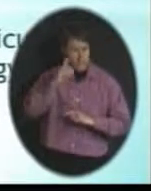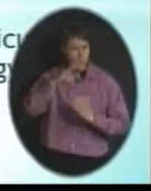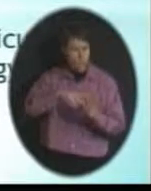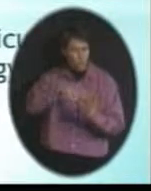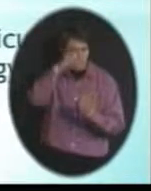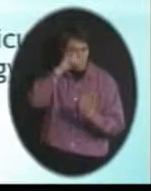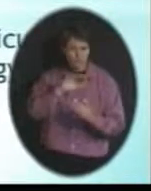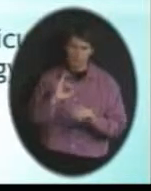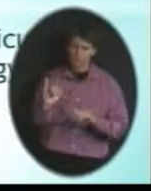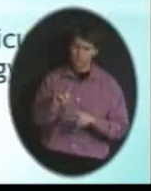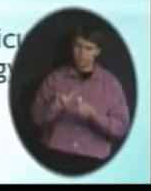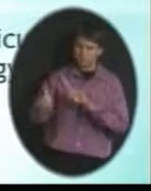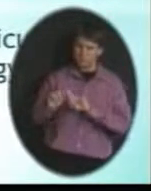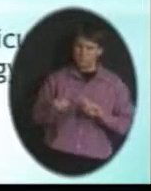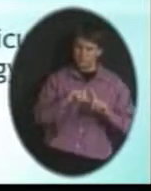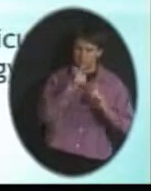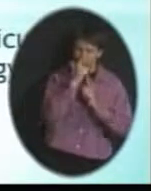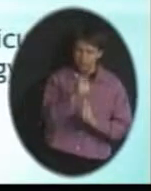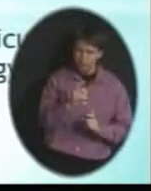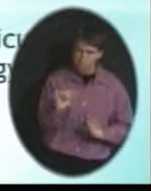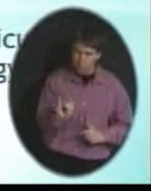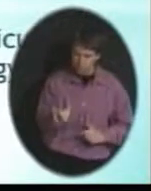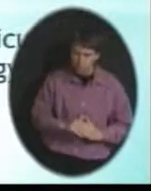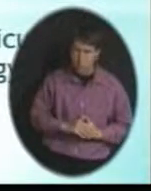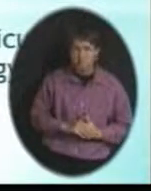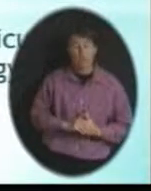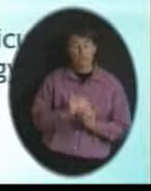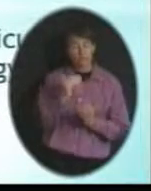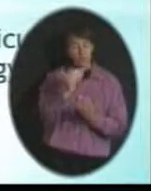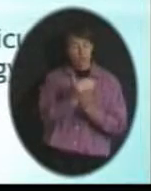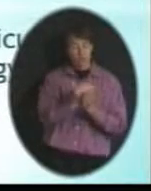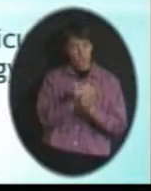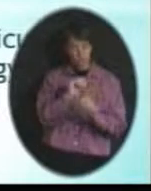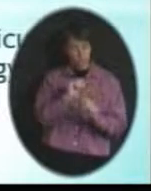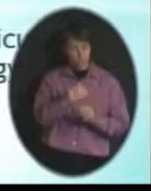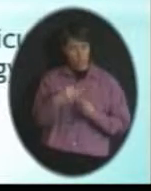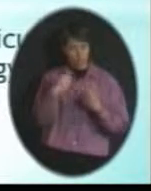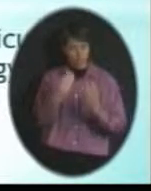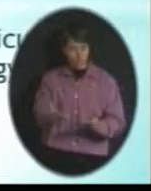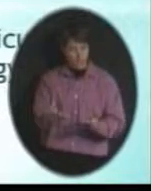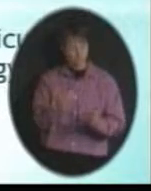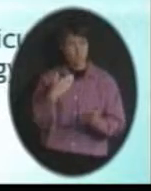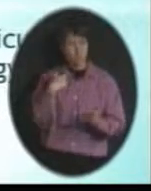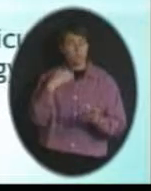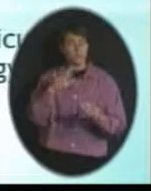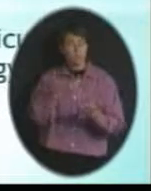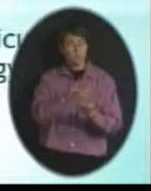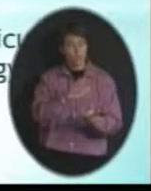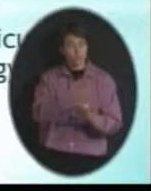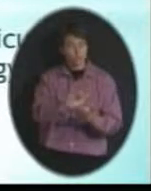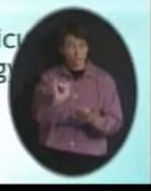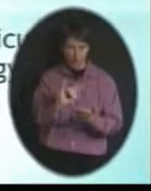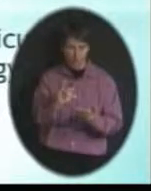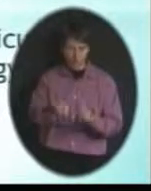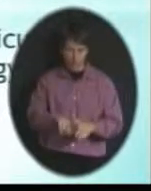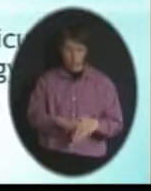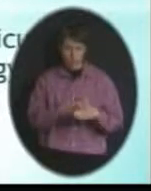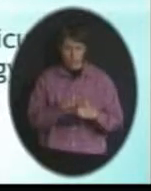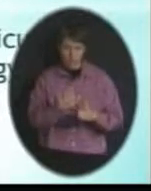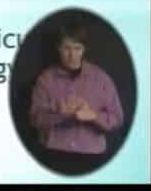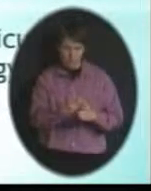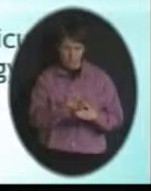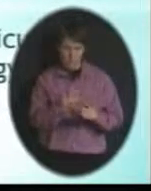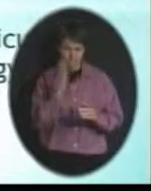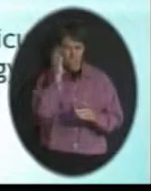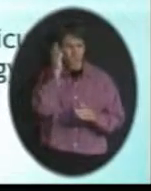interests. And also the coursework we offer in the middle school also paves the way for future course interests that